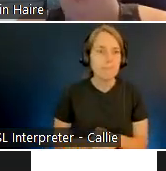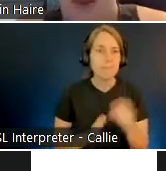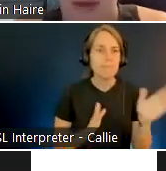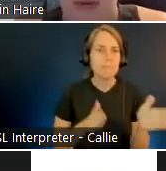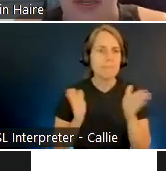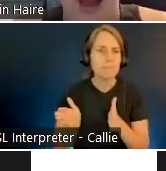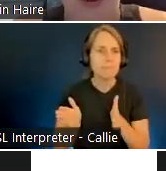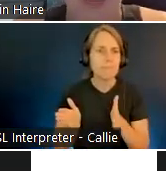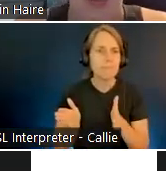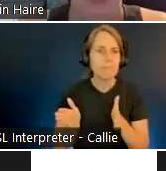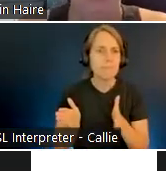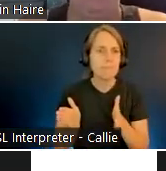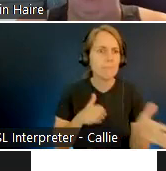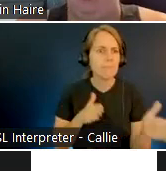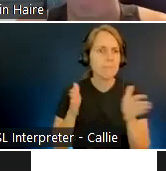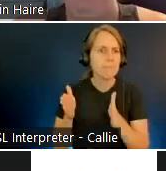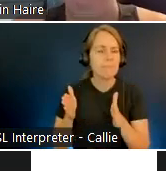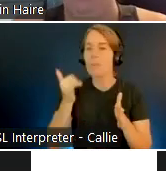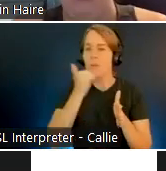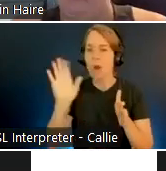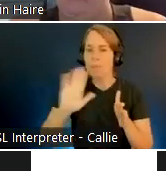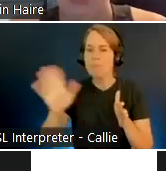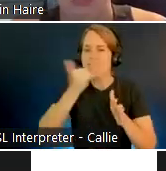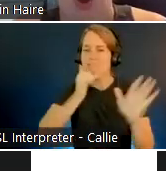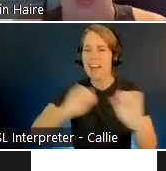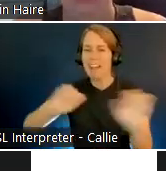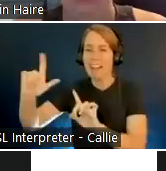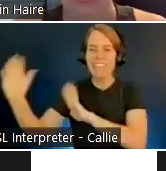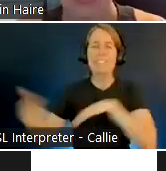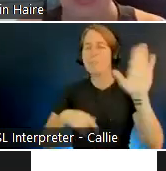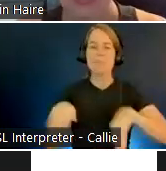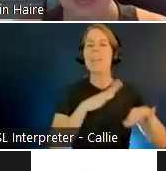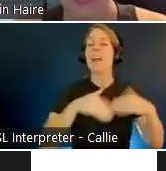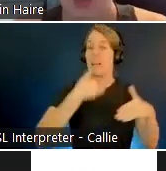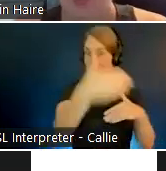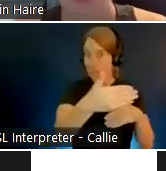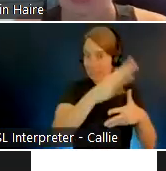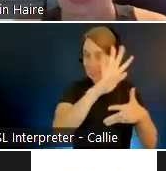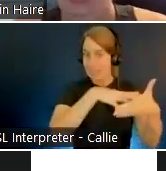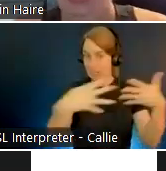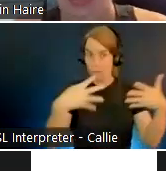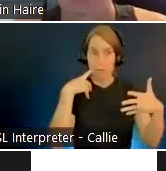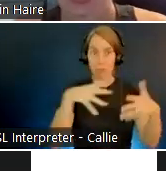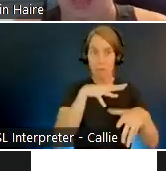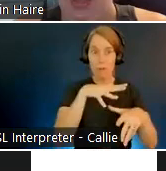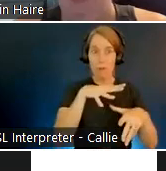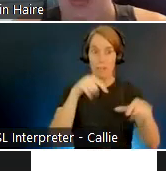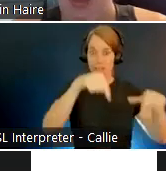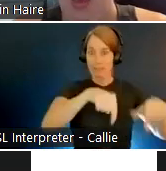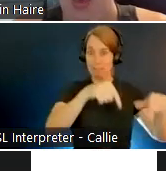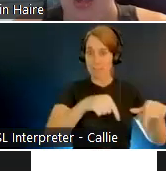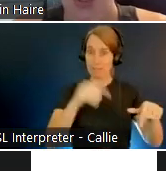Nope, maybe we don't have our scheduling slide up, but our next session is August 16th. It is the same